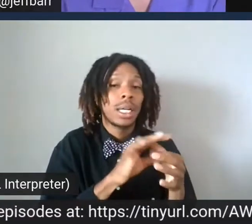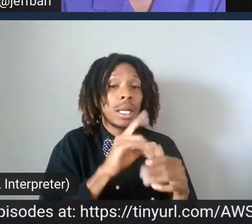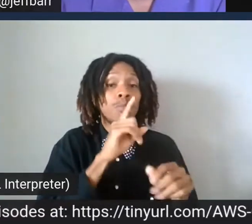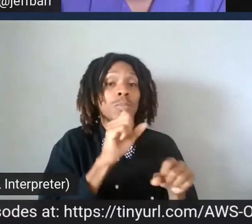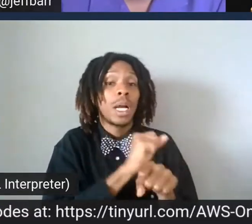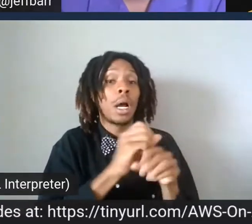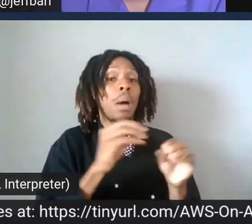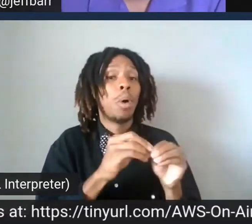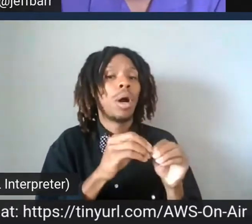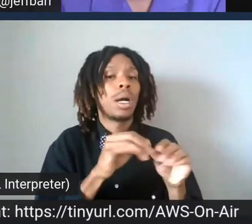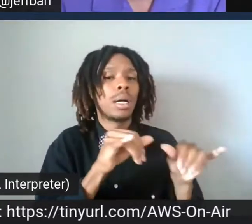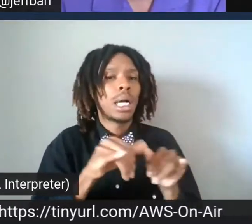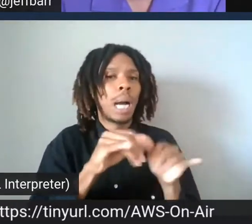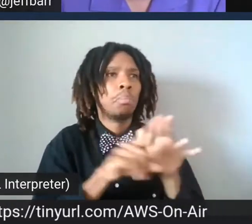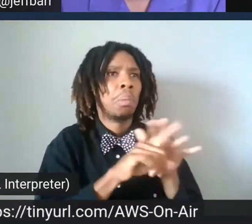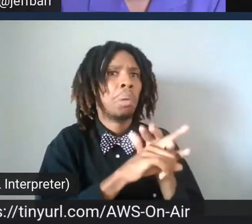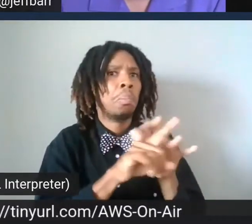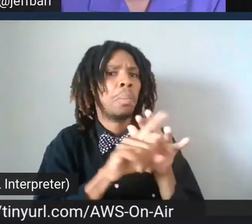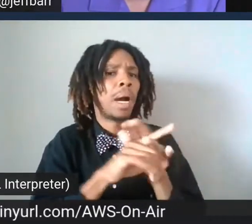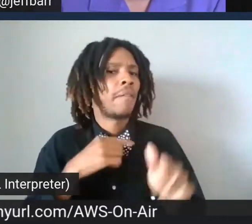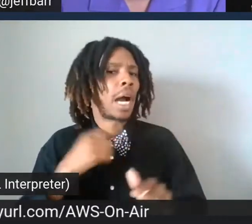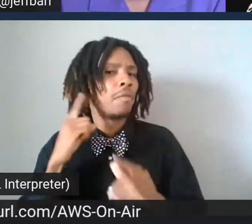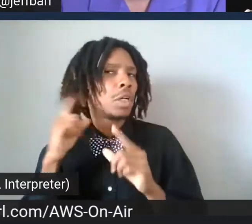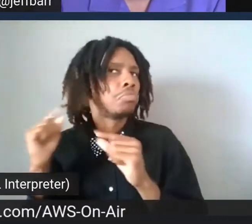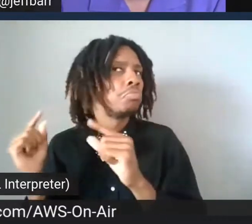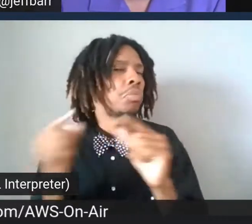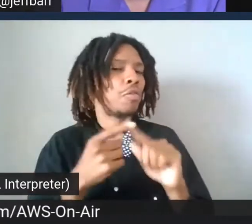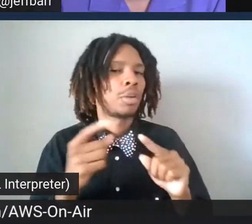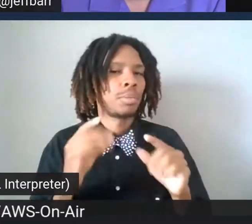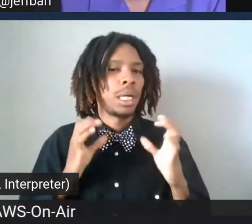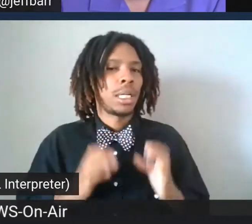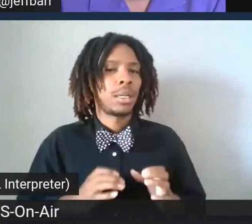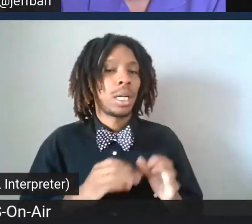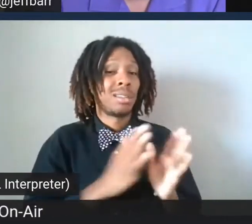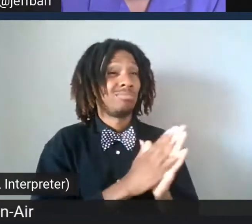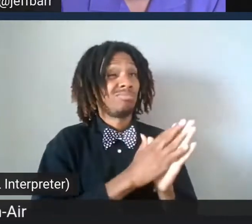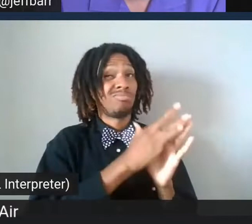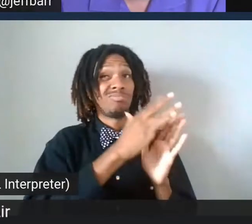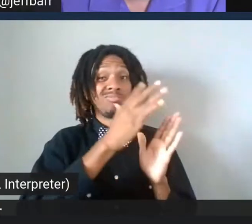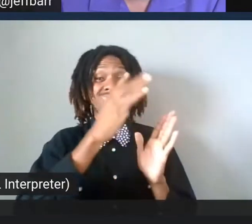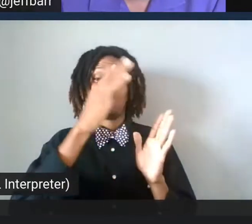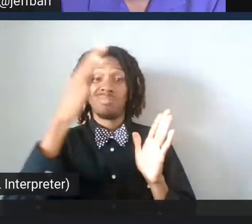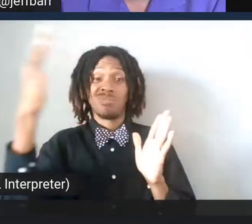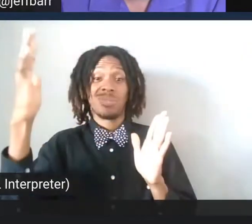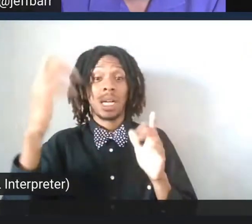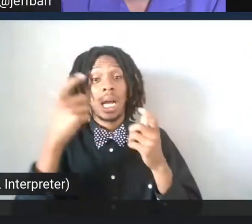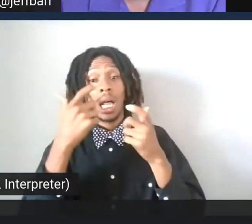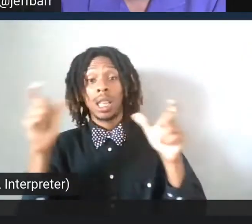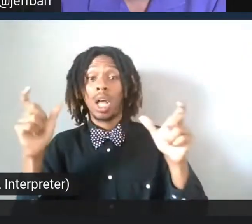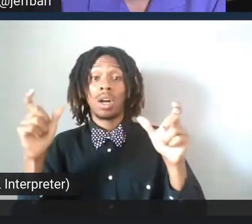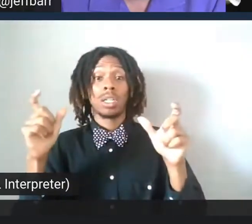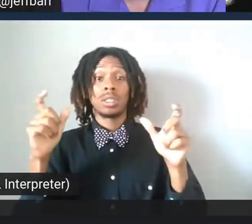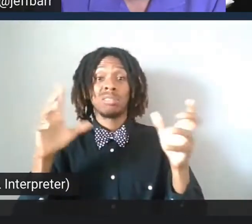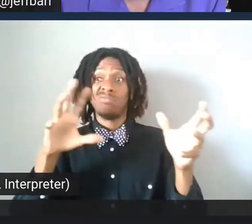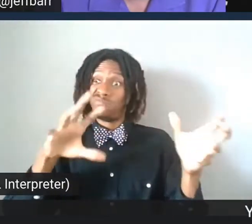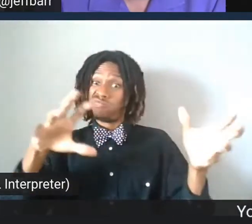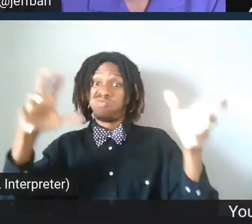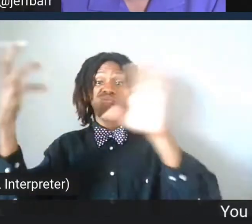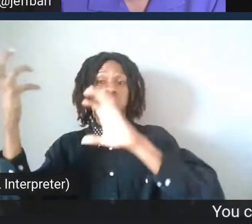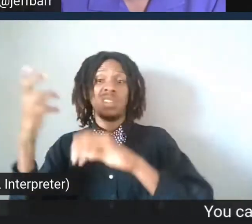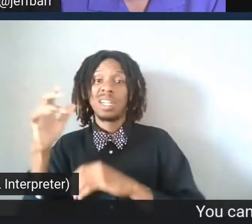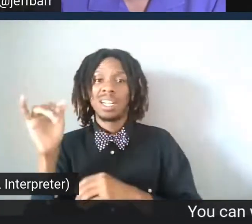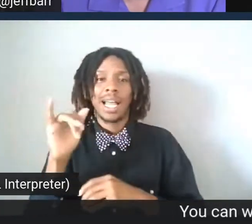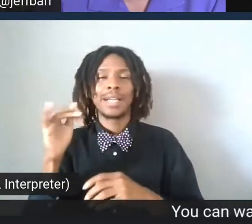the more common failure mode that I've been hearing from customers, to even large-scale disasters.